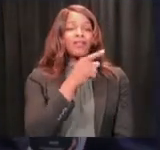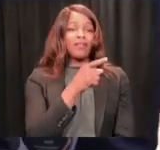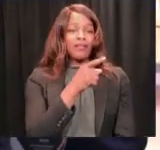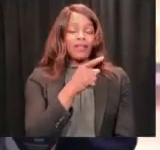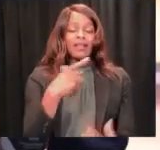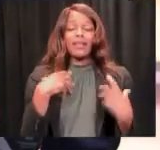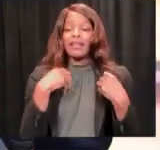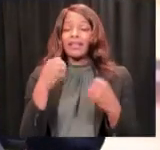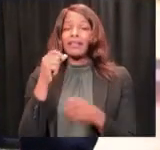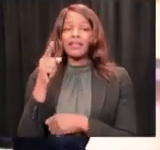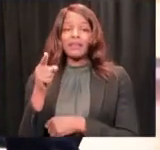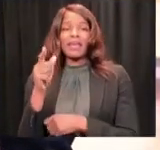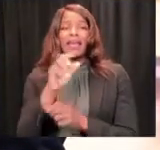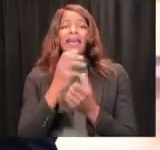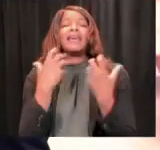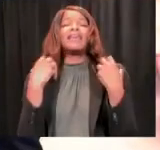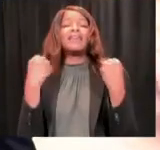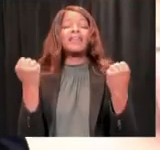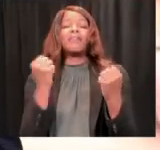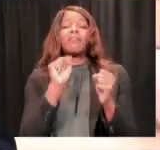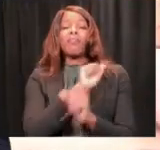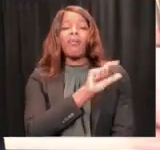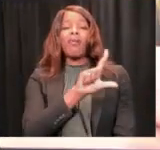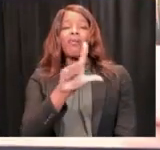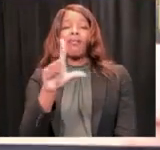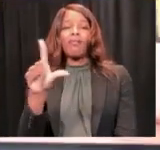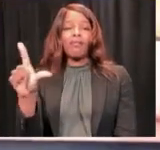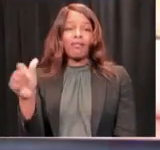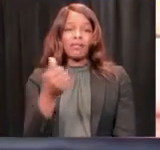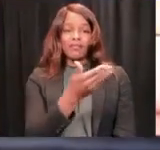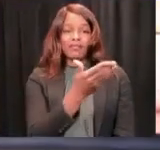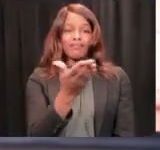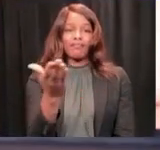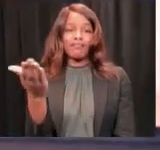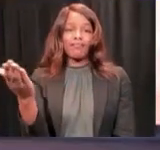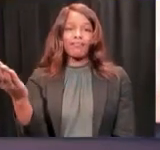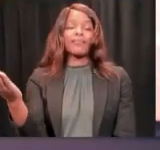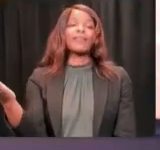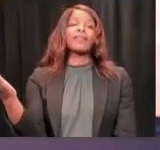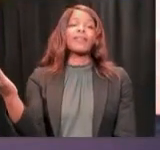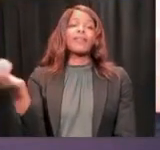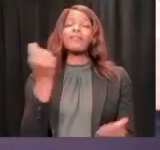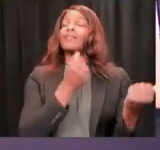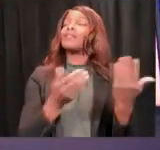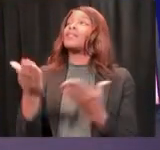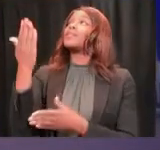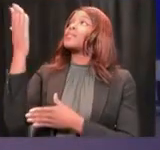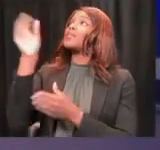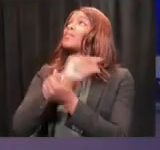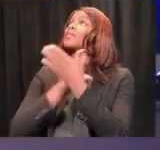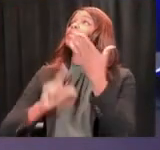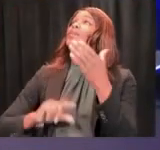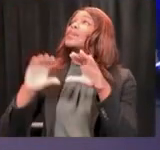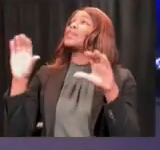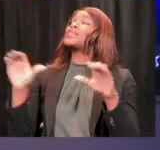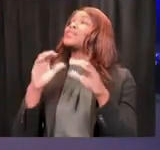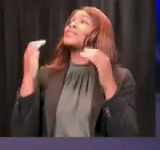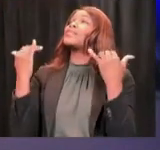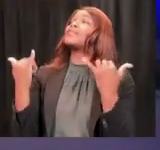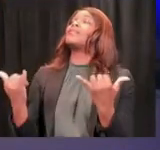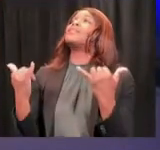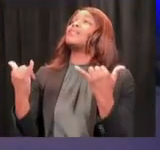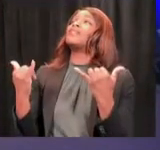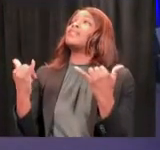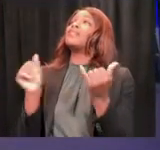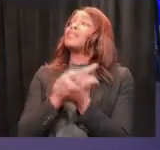you heal them right now in the name of Jesus? We commit it to you, Lord, and we say, Lord, would you do it?